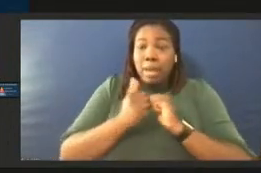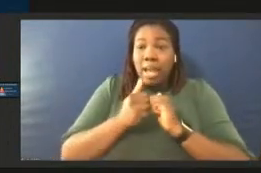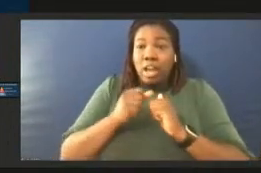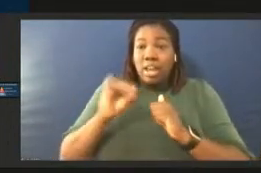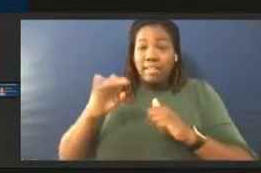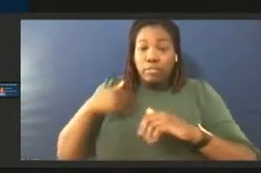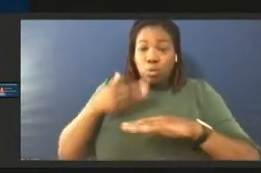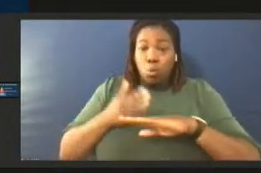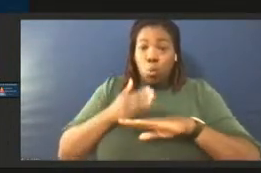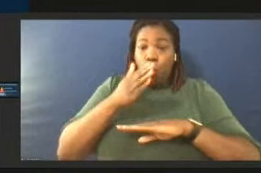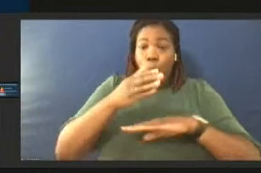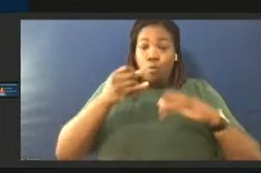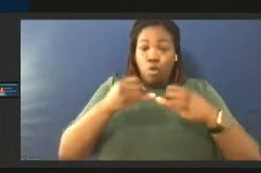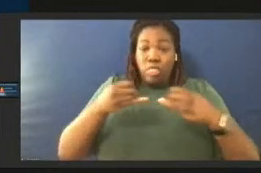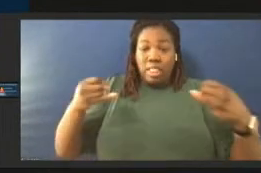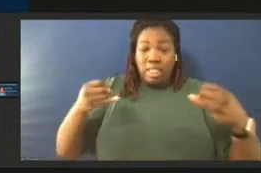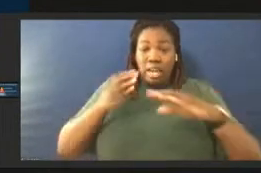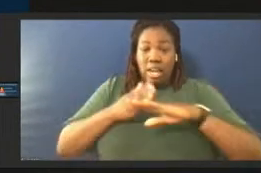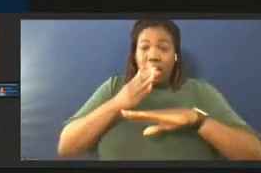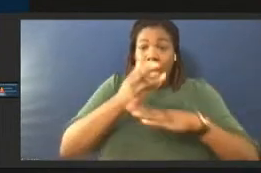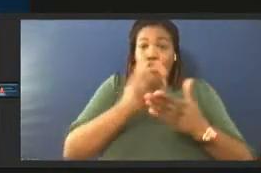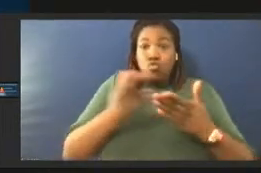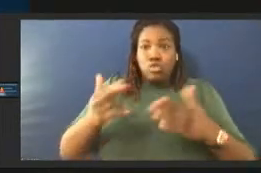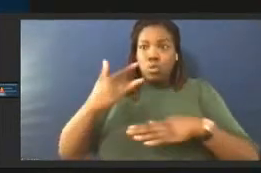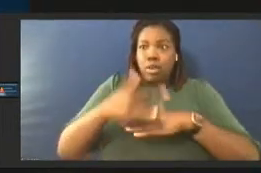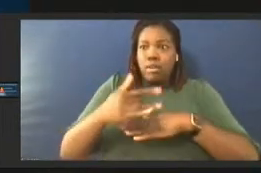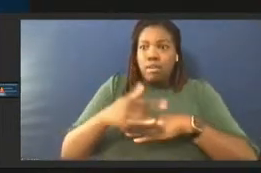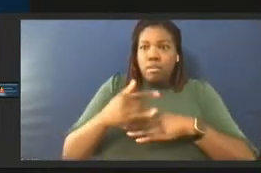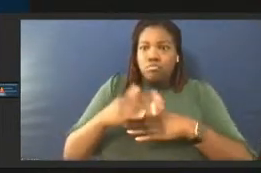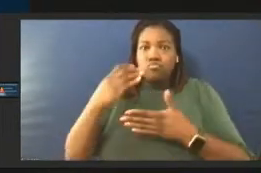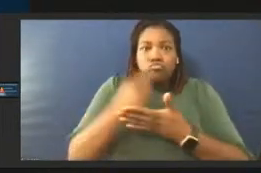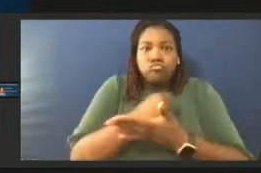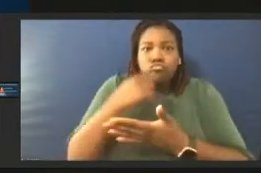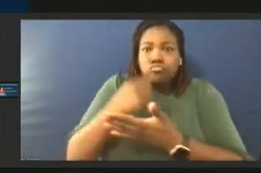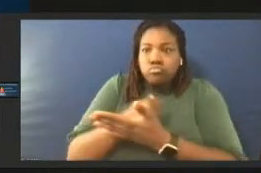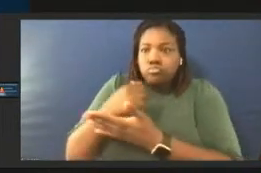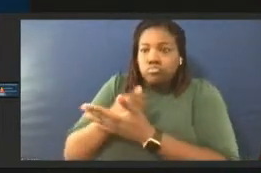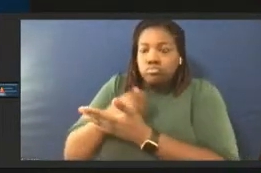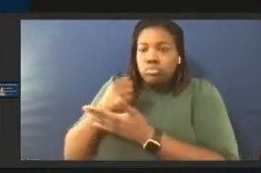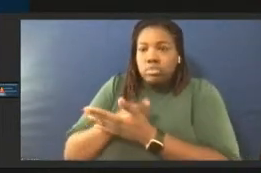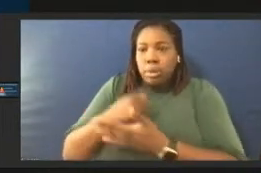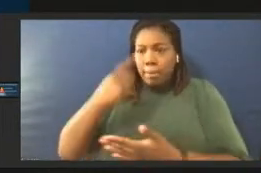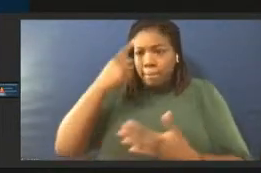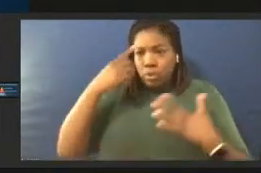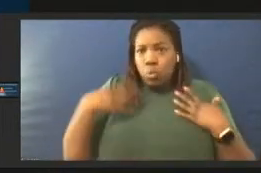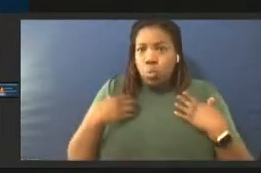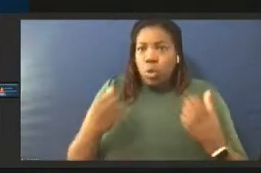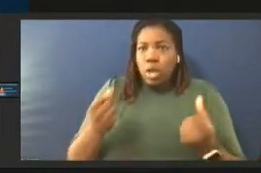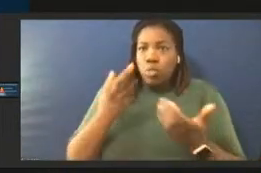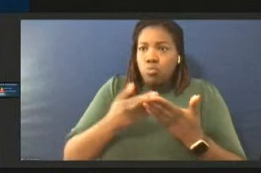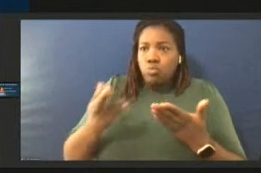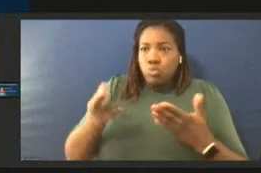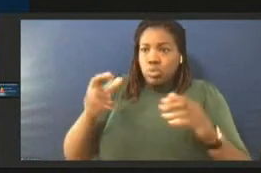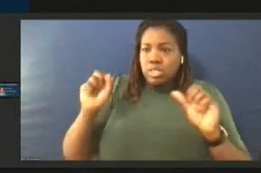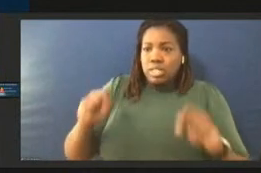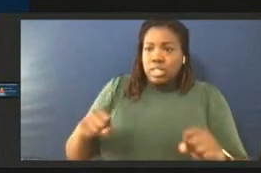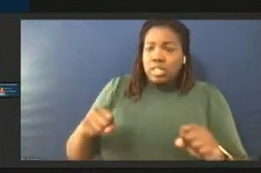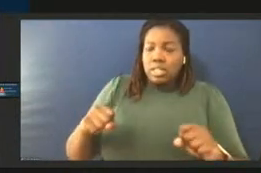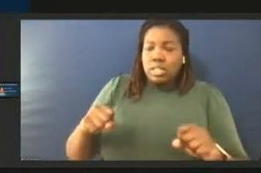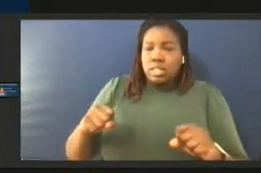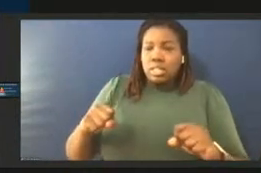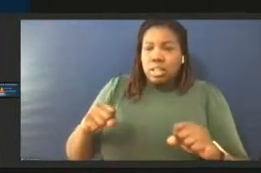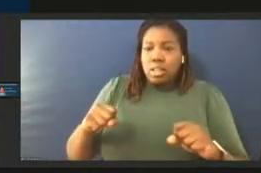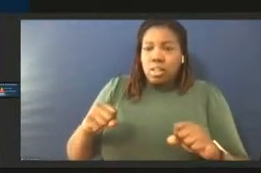line, there are resources. You can have access to mental health resources, and